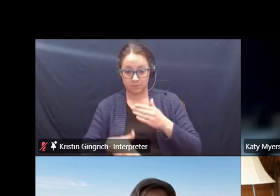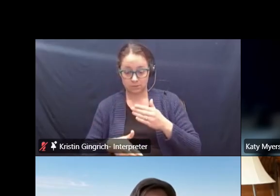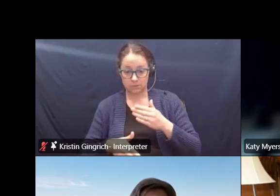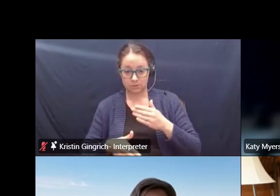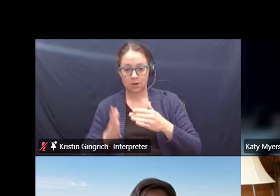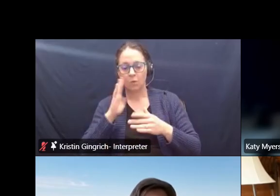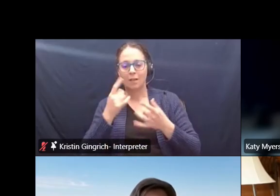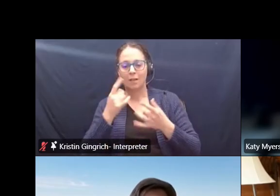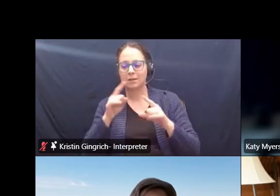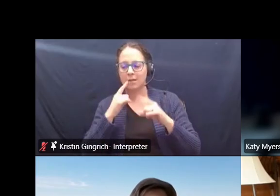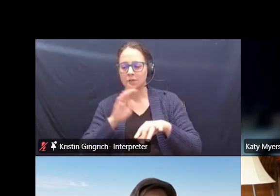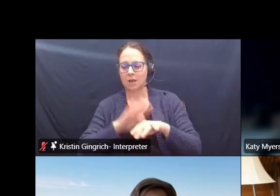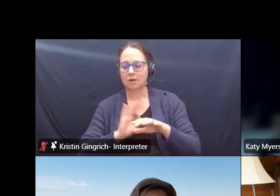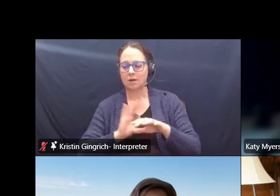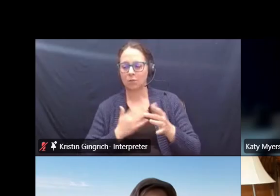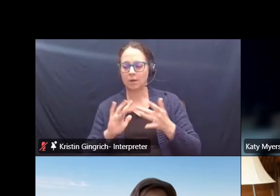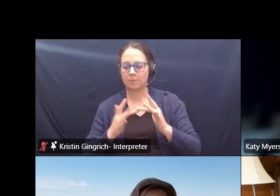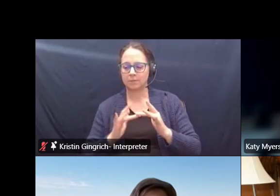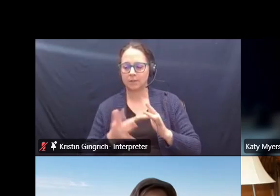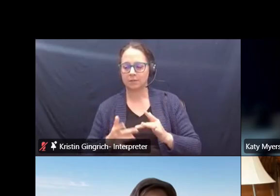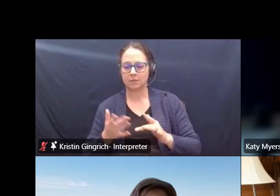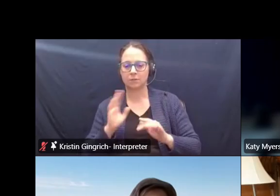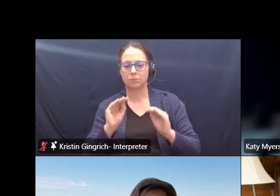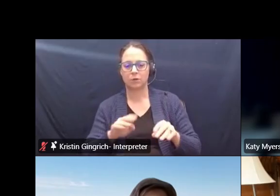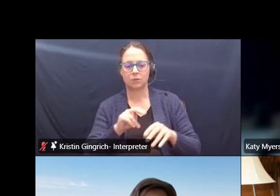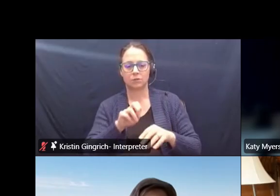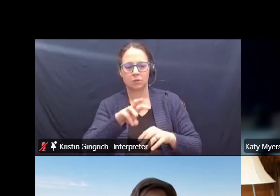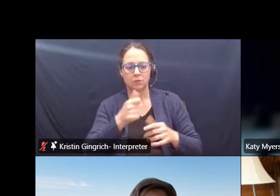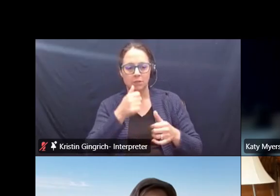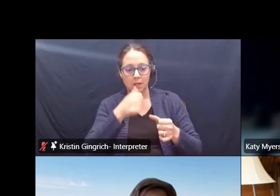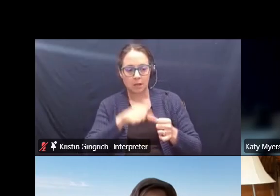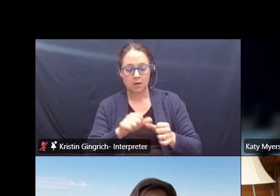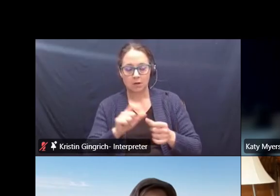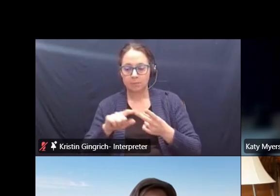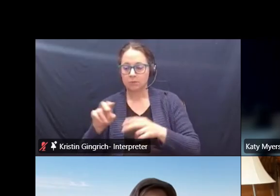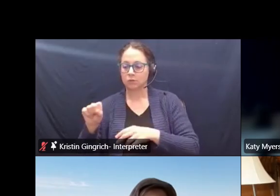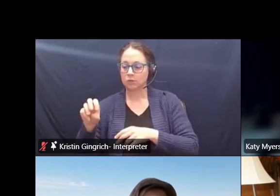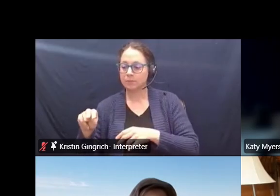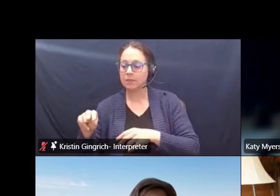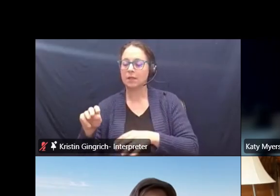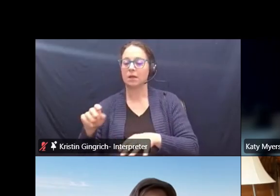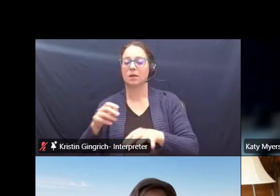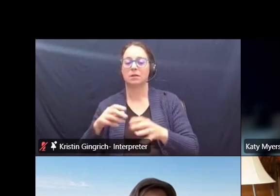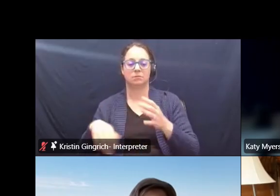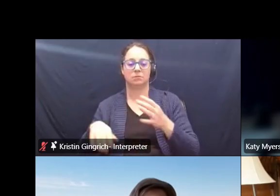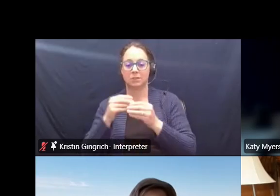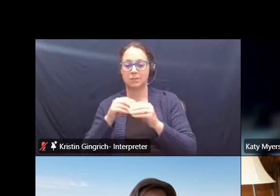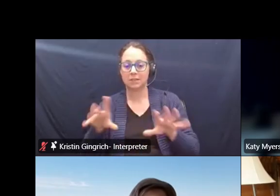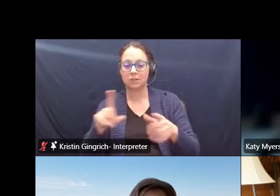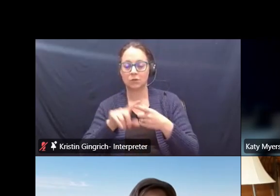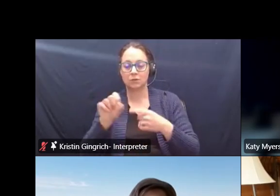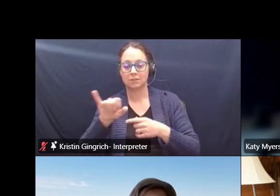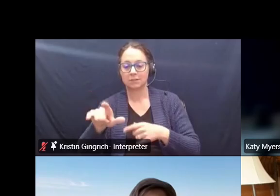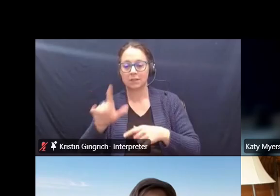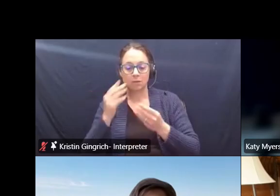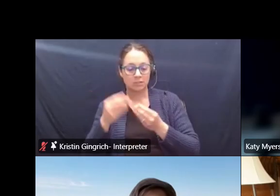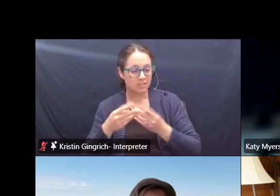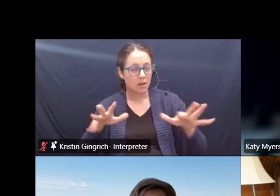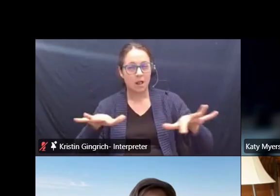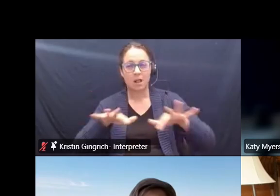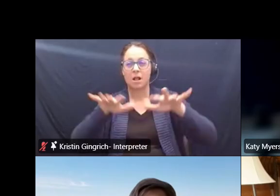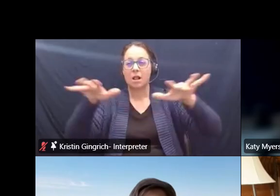announce those on our website. We'll put them in our newsletter. We'll put them on social media. We'll send them out to the SILs. We'll spread them as far and as